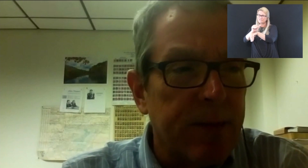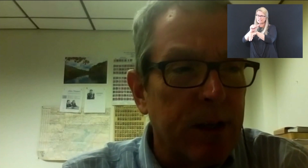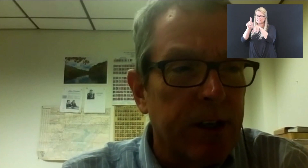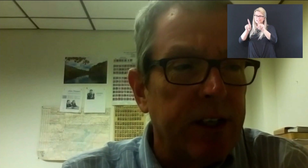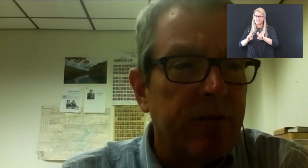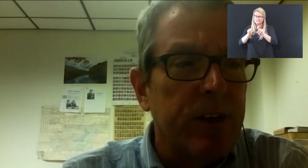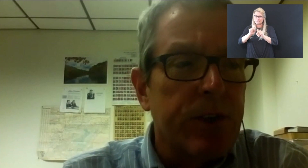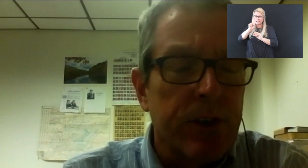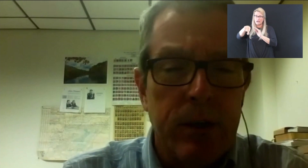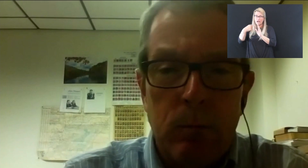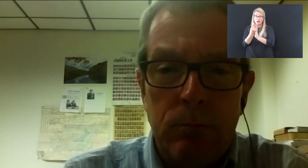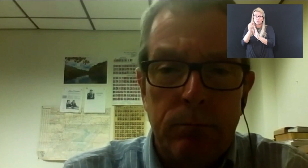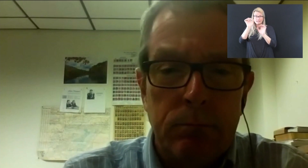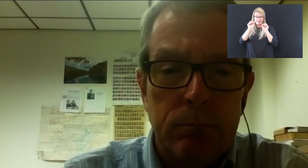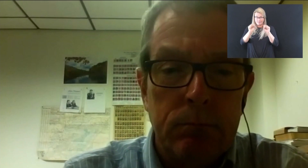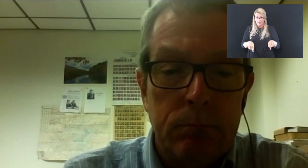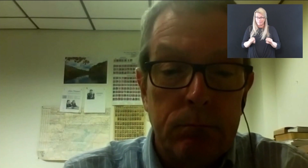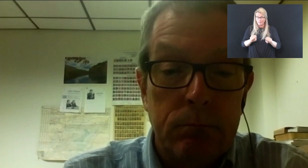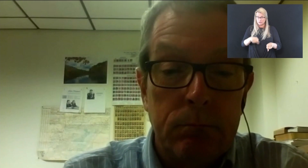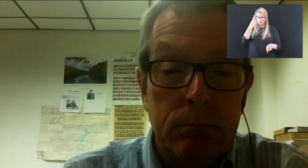that a possibility in the future?